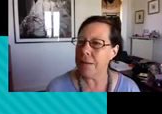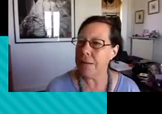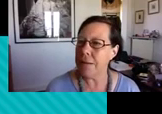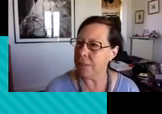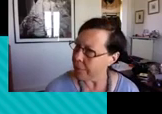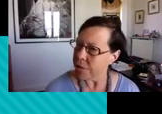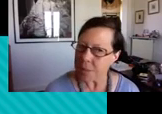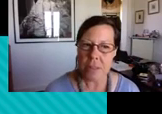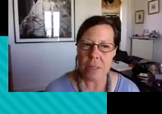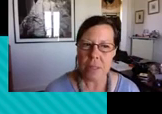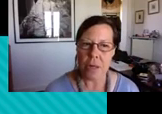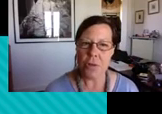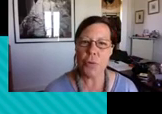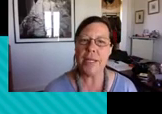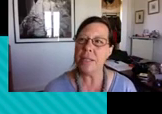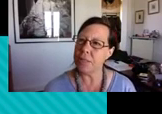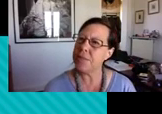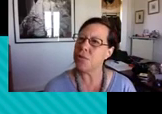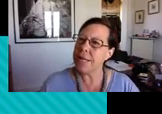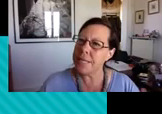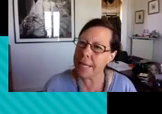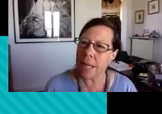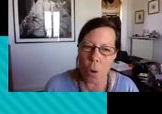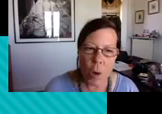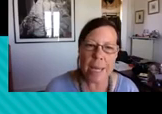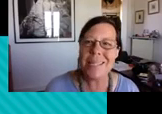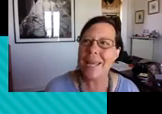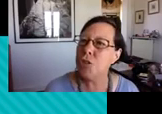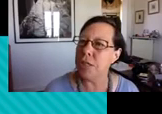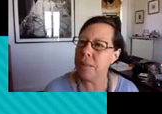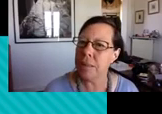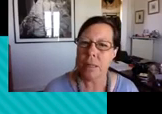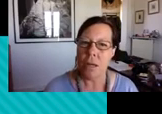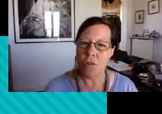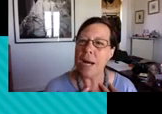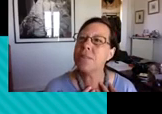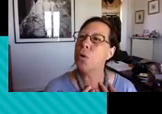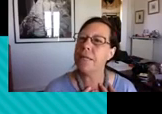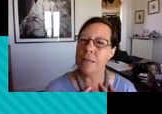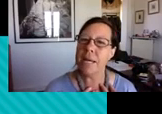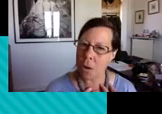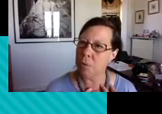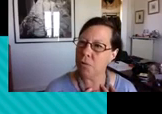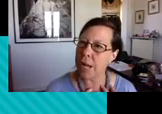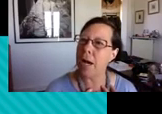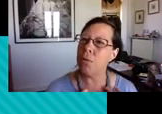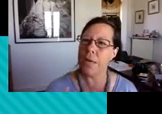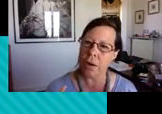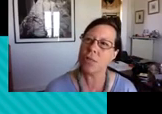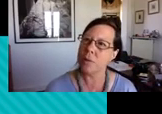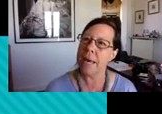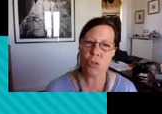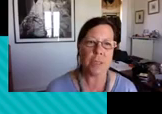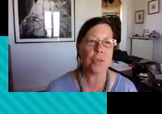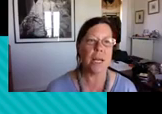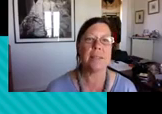a lot of the leaders are doing it to try to take away attention from us holding them accountable for how they are